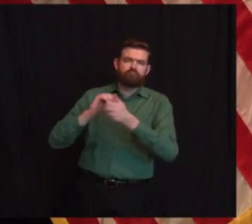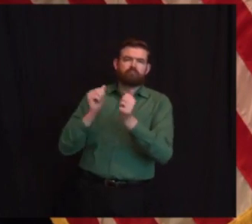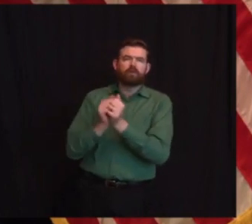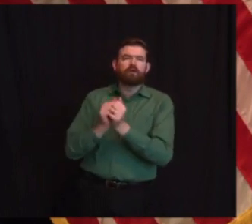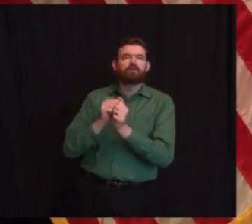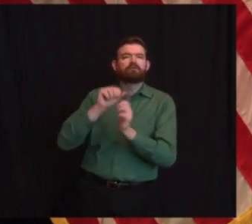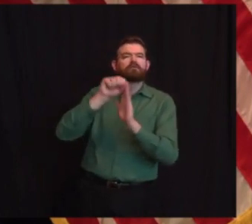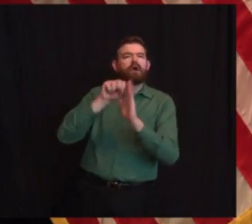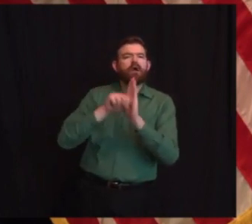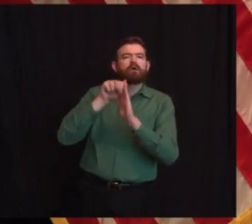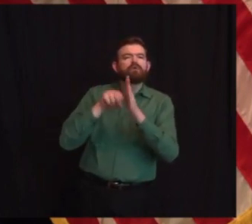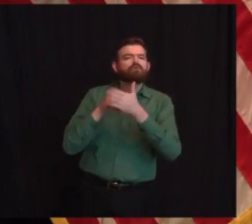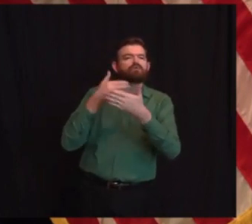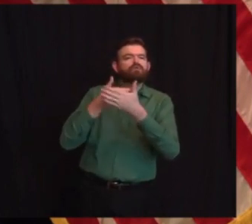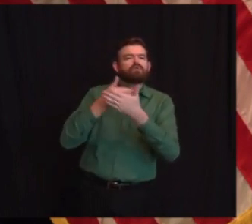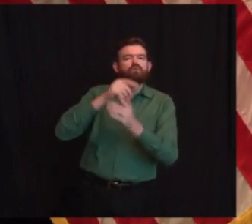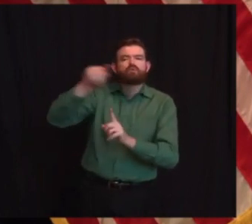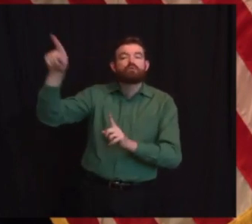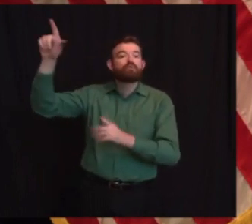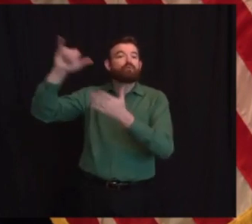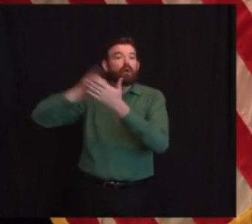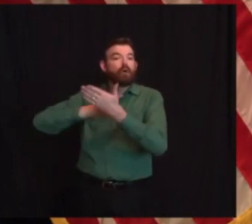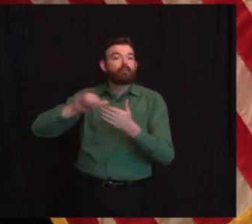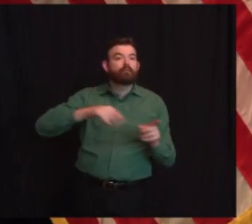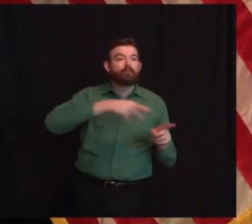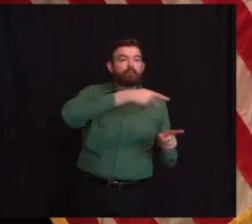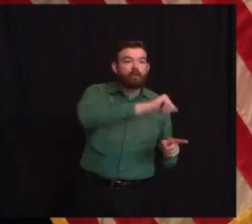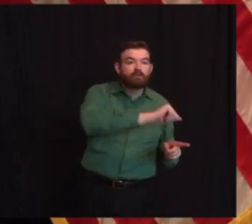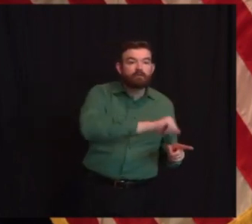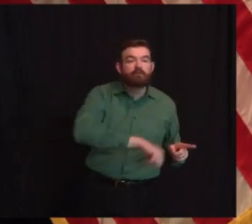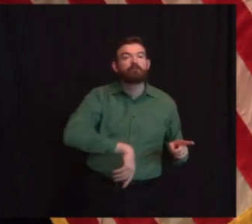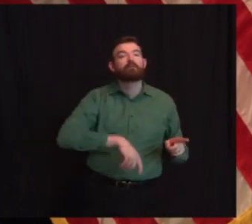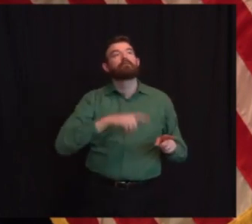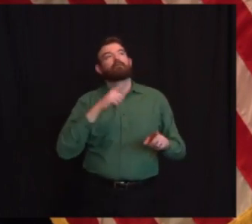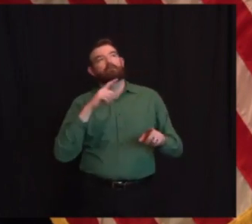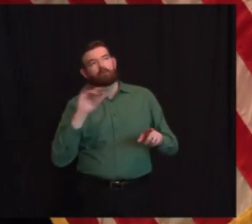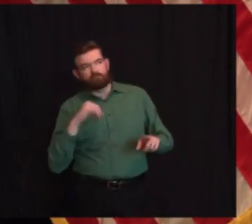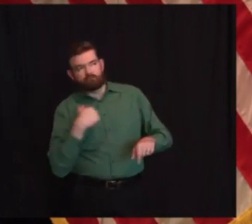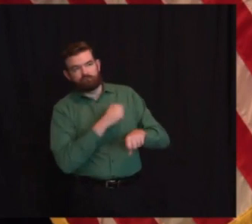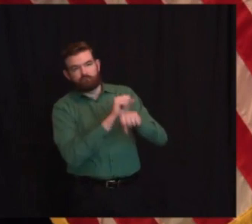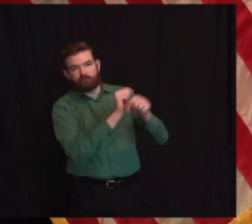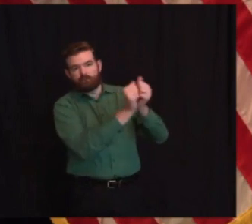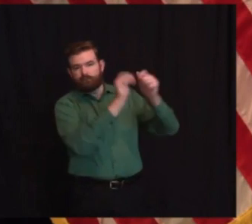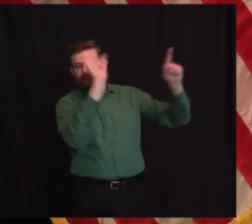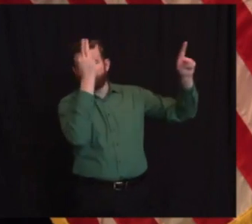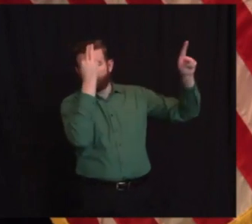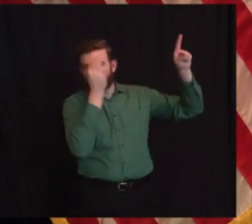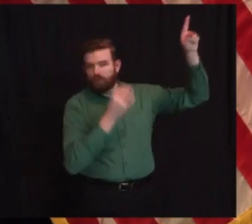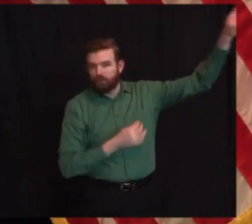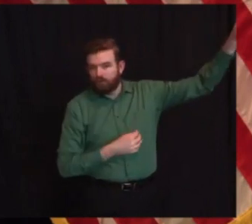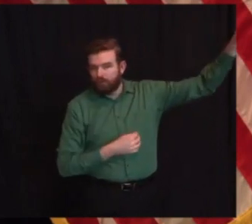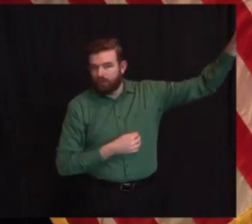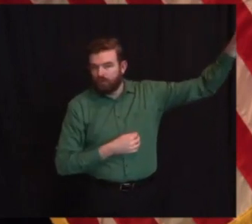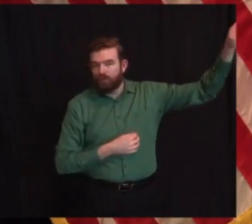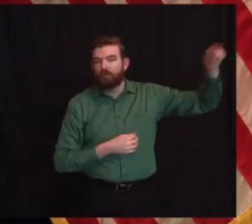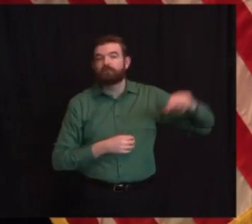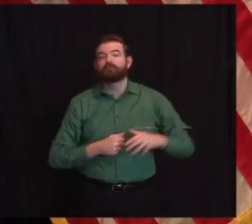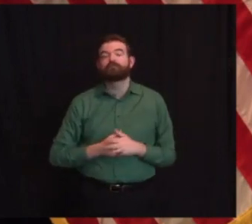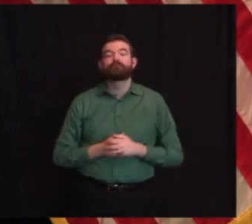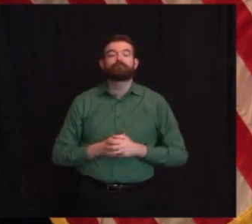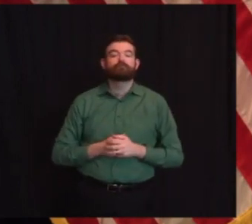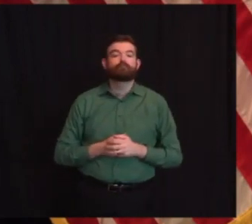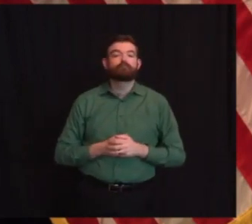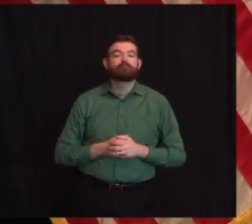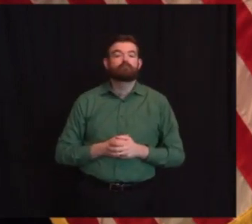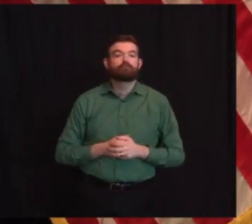and we need all of that. And we landed on Monday due to a White House VTC. We're going to meet you here,